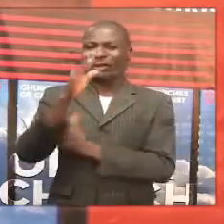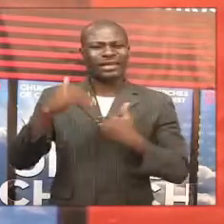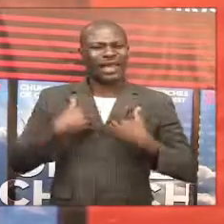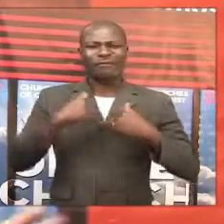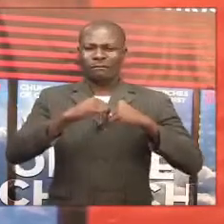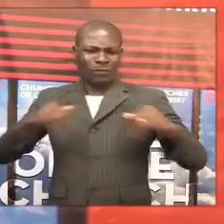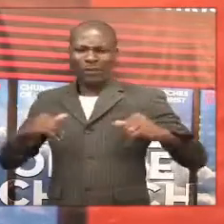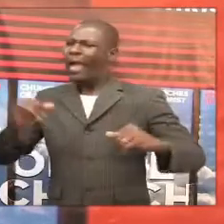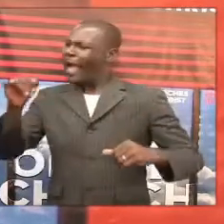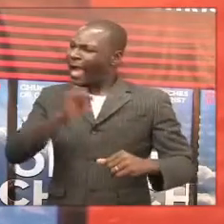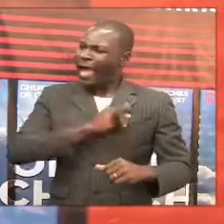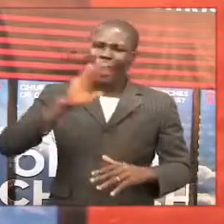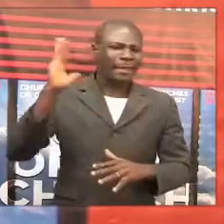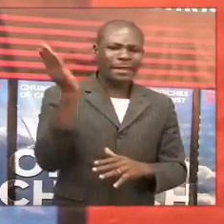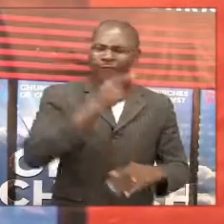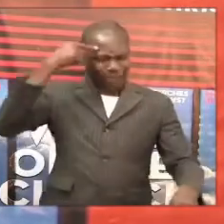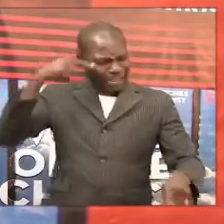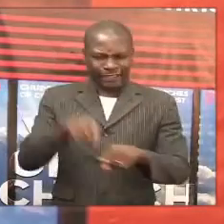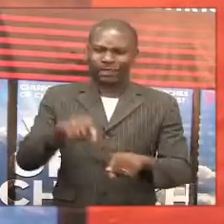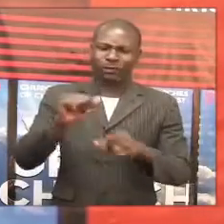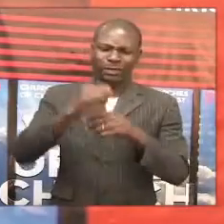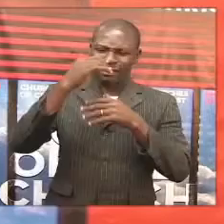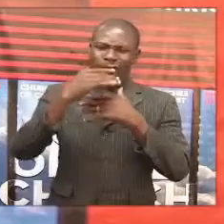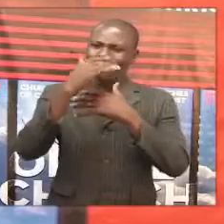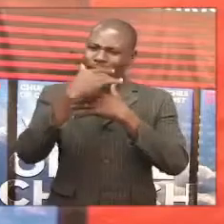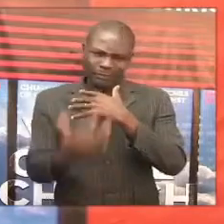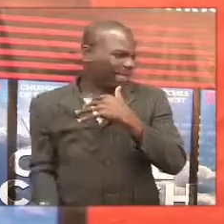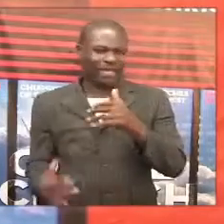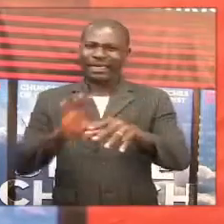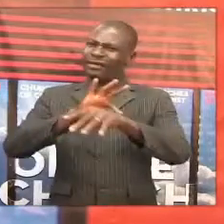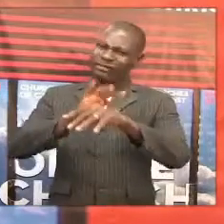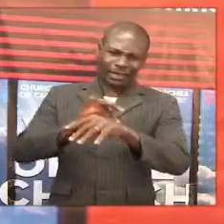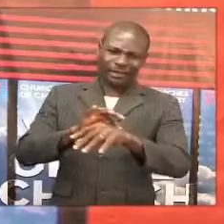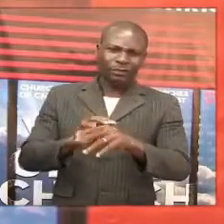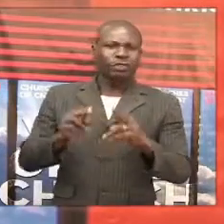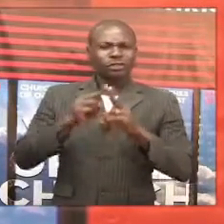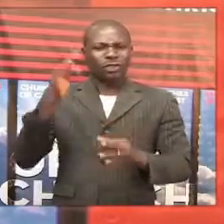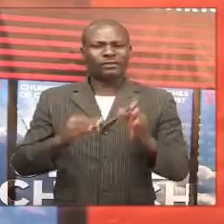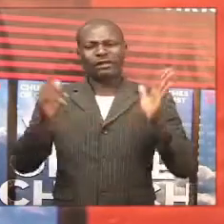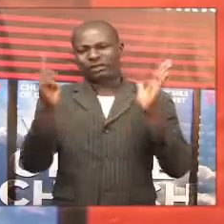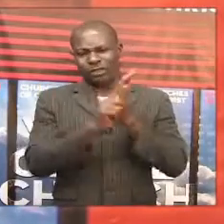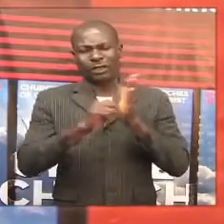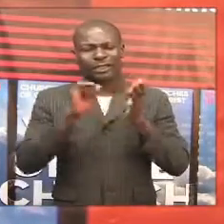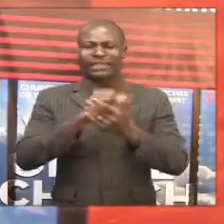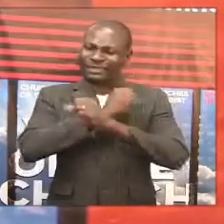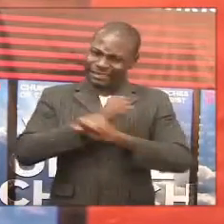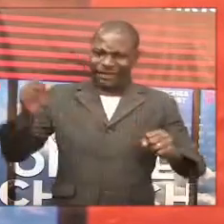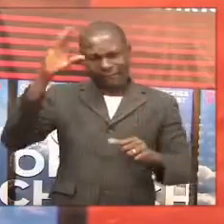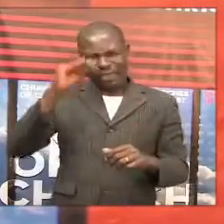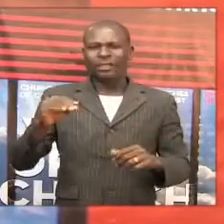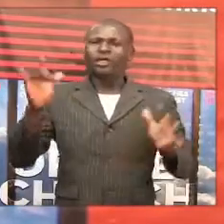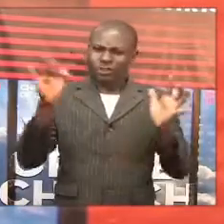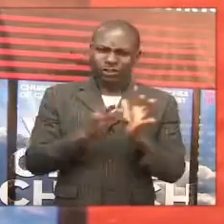ni moja and Twejina. Nese emrebi ohon mo nyankopo de ma ya na jidi pankwa enka yesu ebe